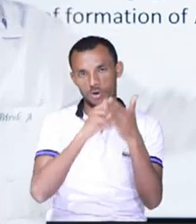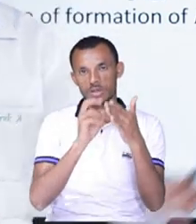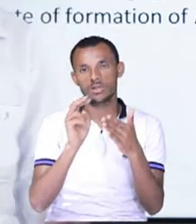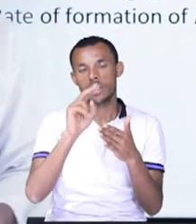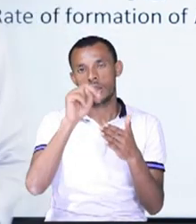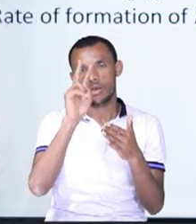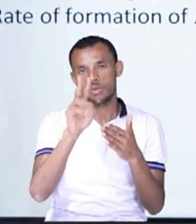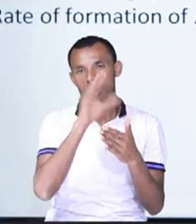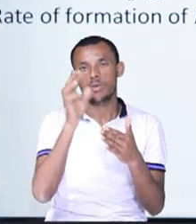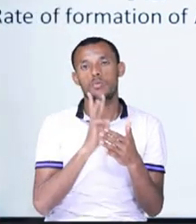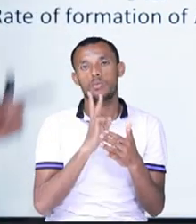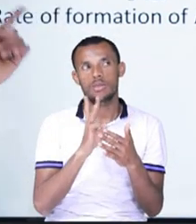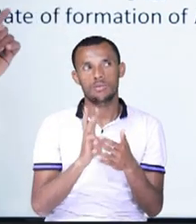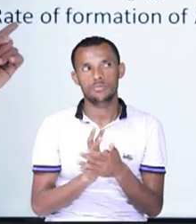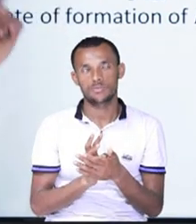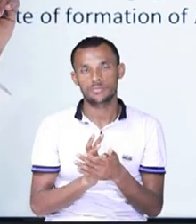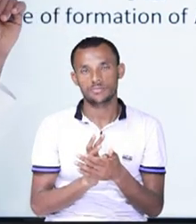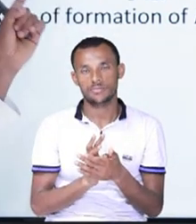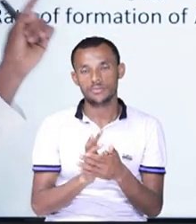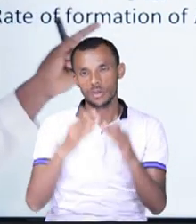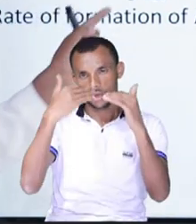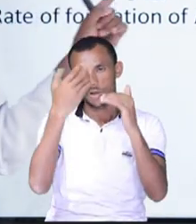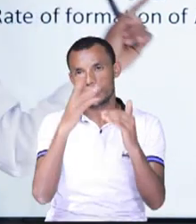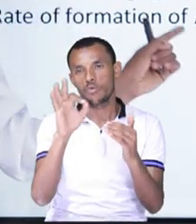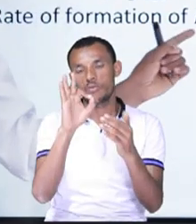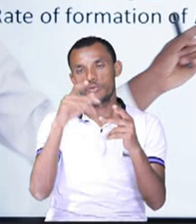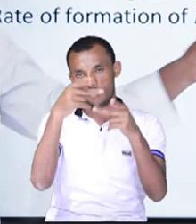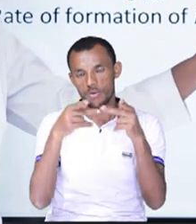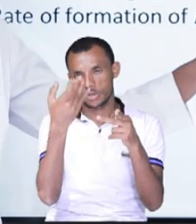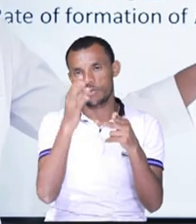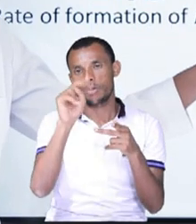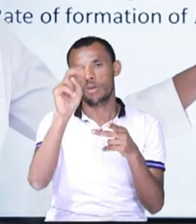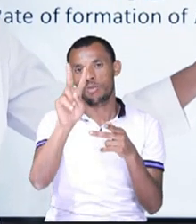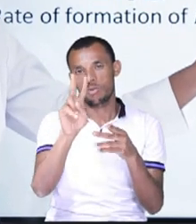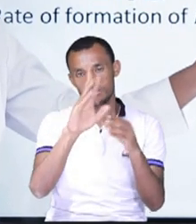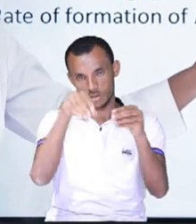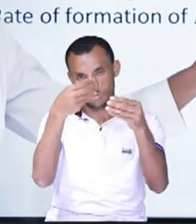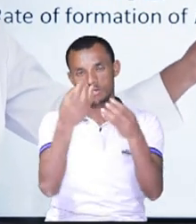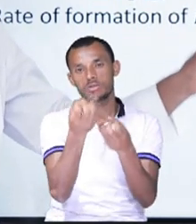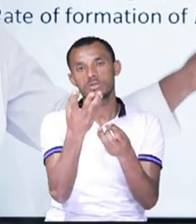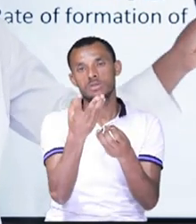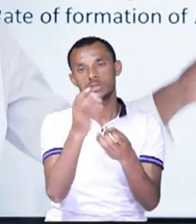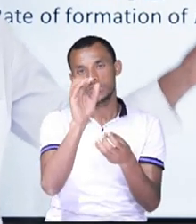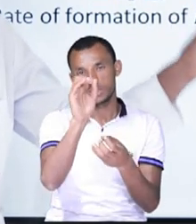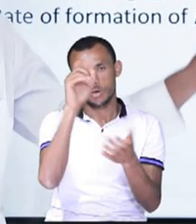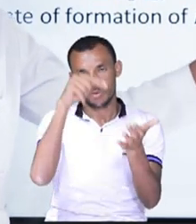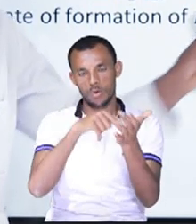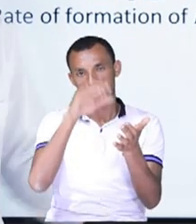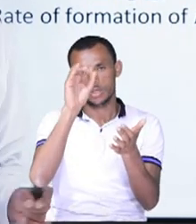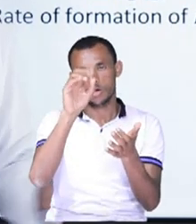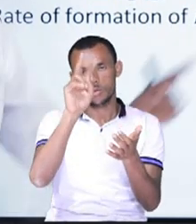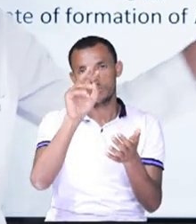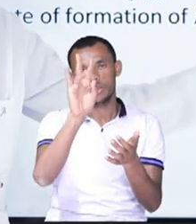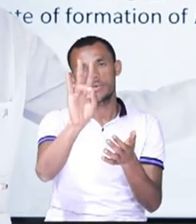N2 and water. Rate of formation of N2 is already given. How much is given?